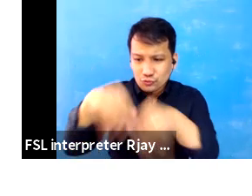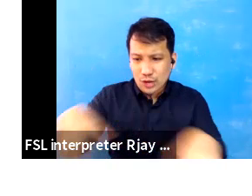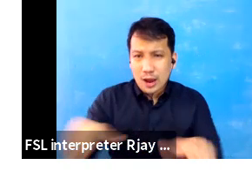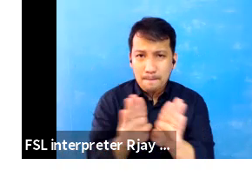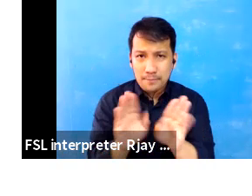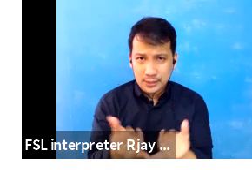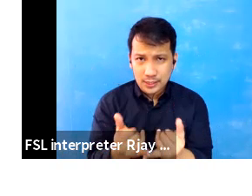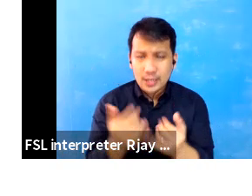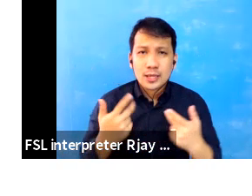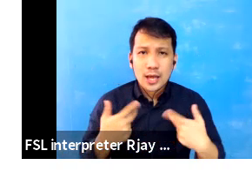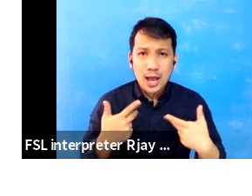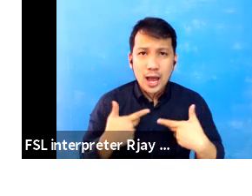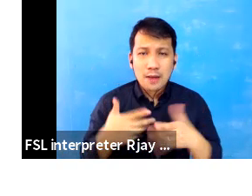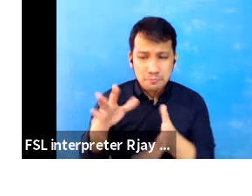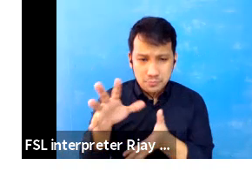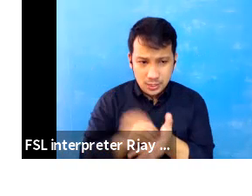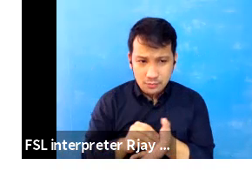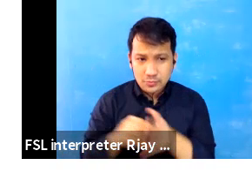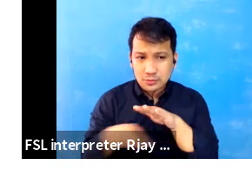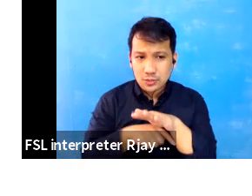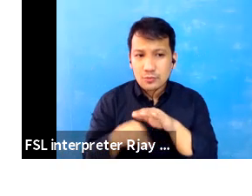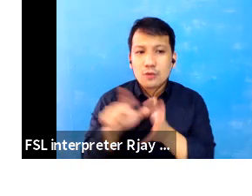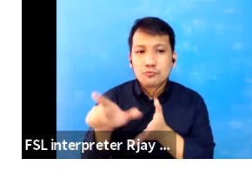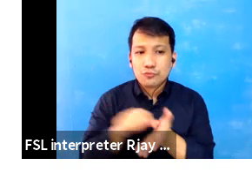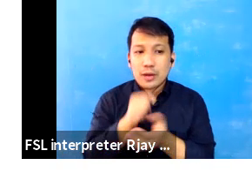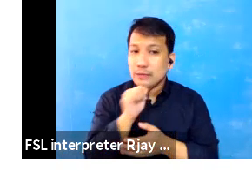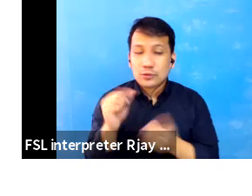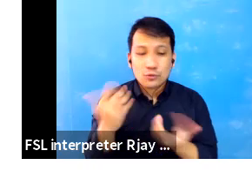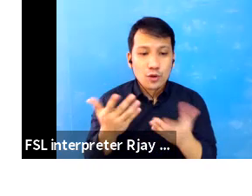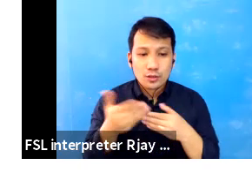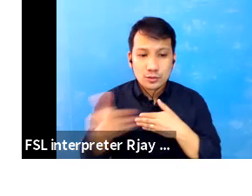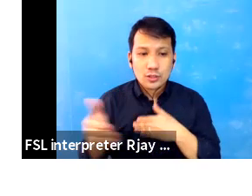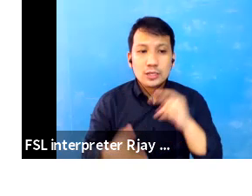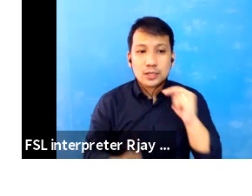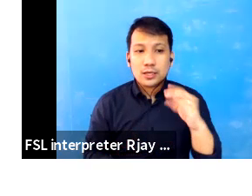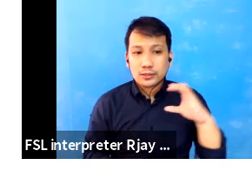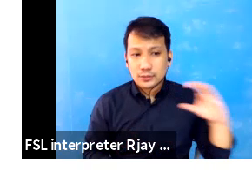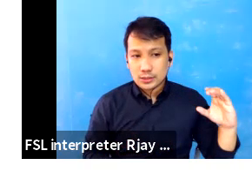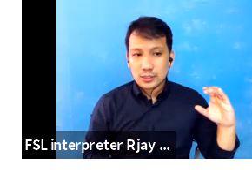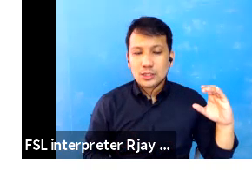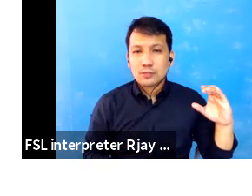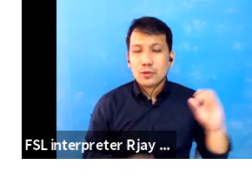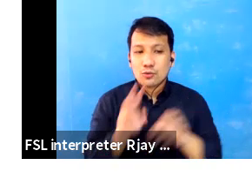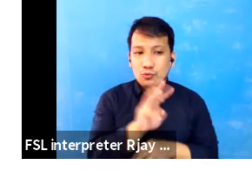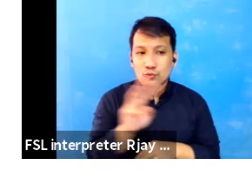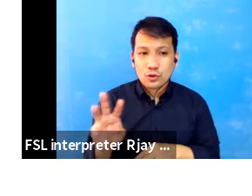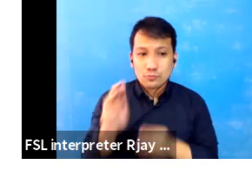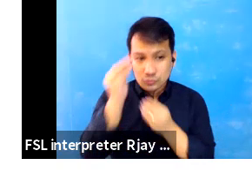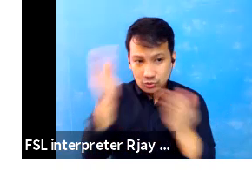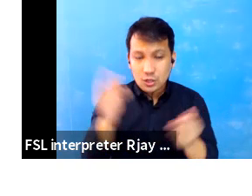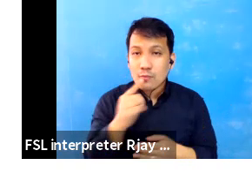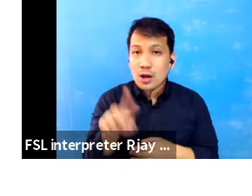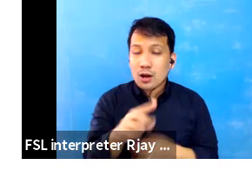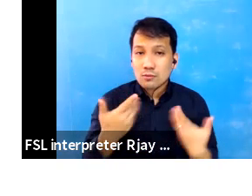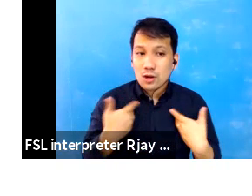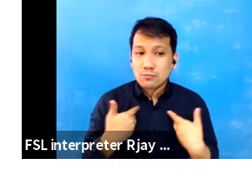would have copies of this. If not, you can always go to the NNC website to make sure that you have